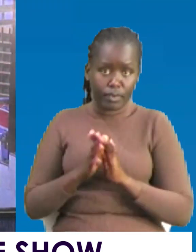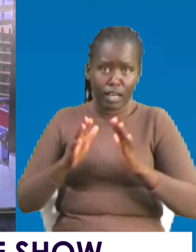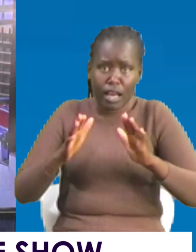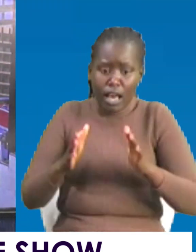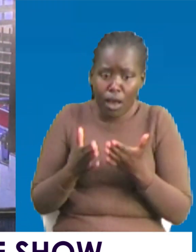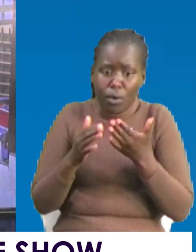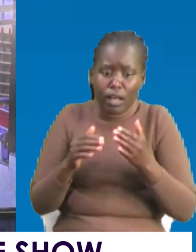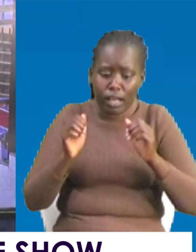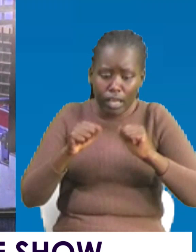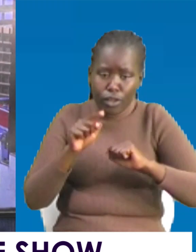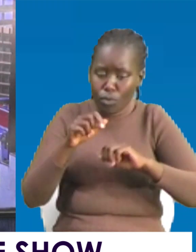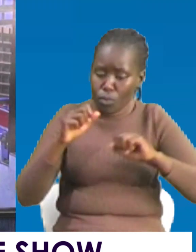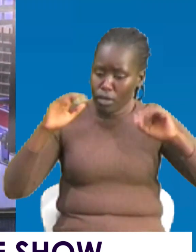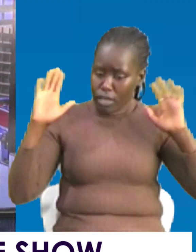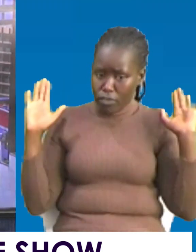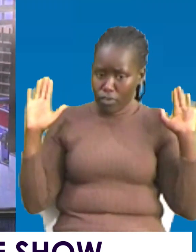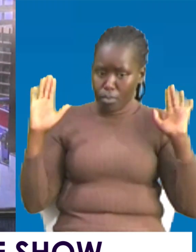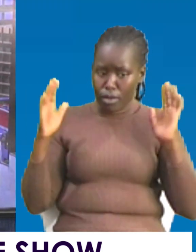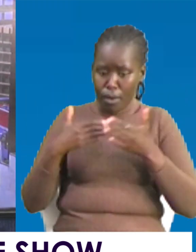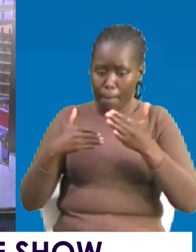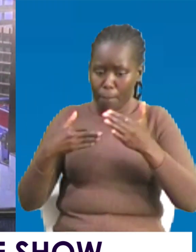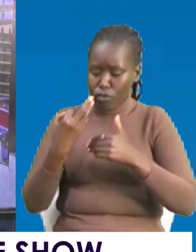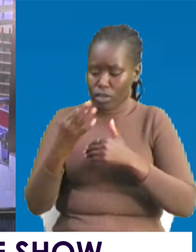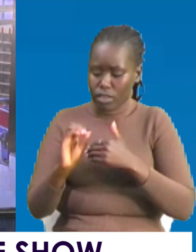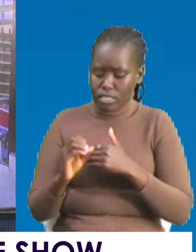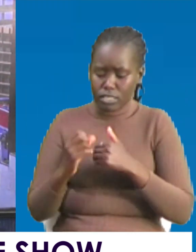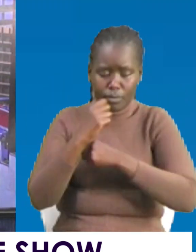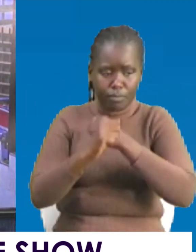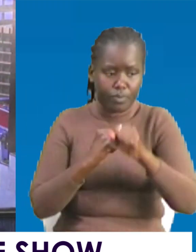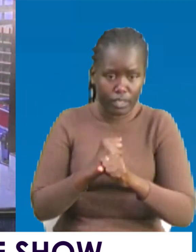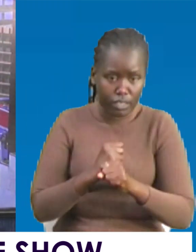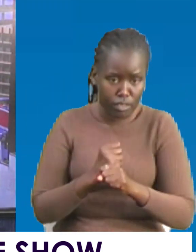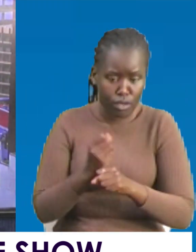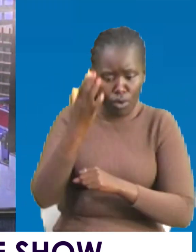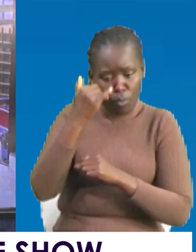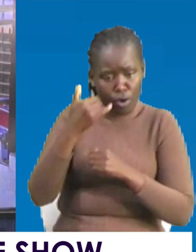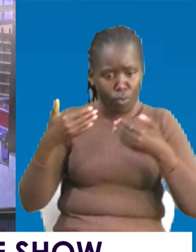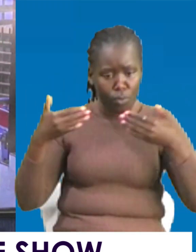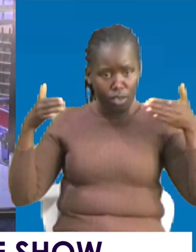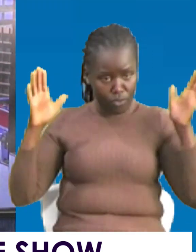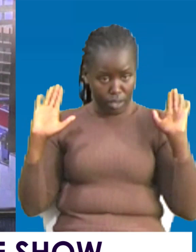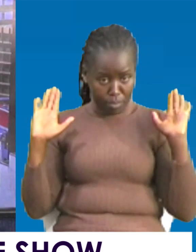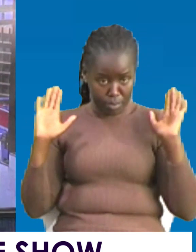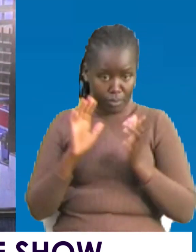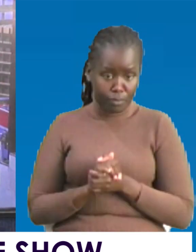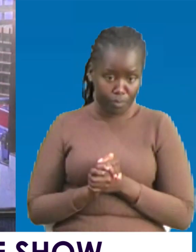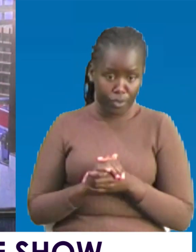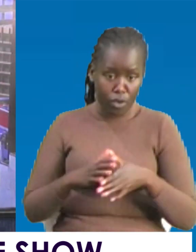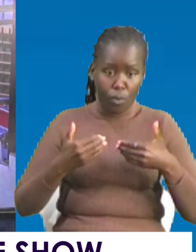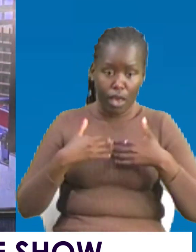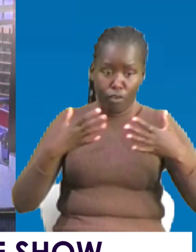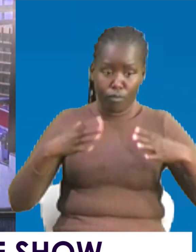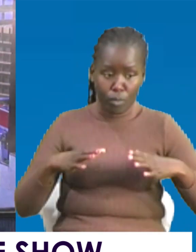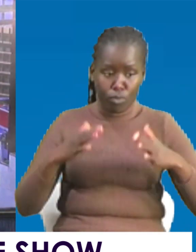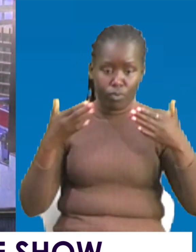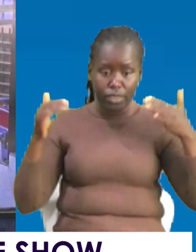can you give up even before you are 30 years? You are giving up too early. There are people that are giving